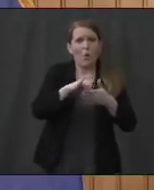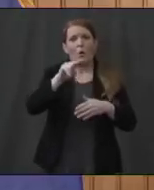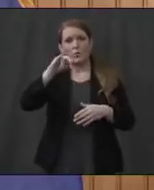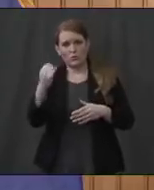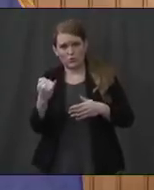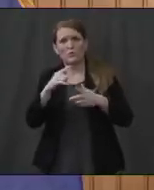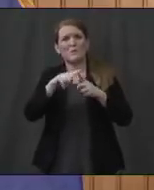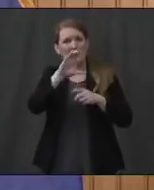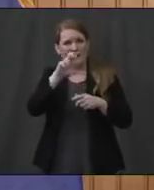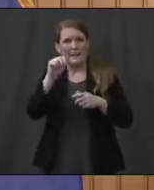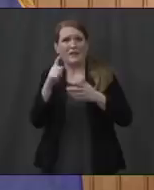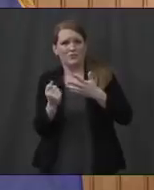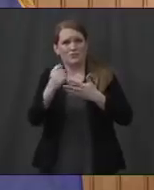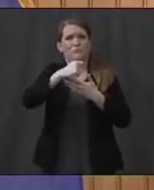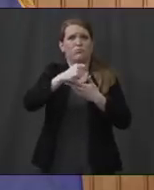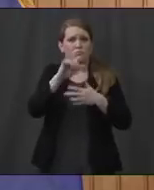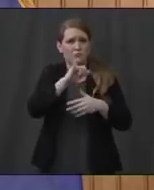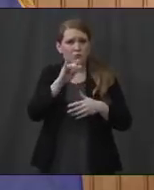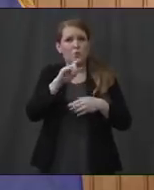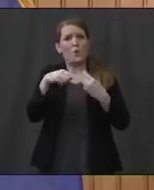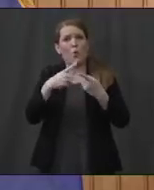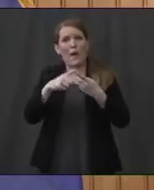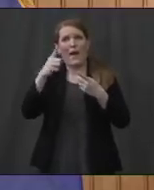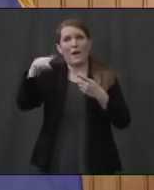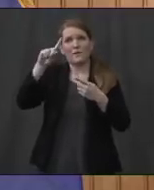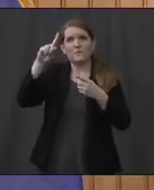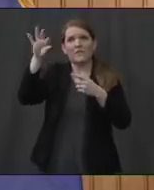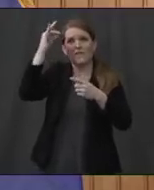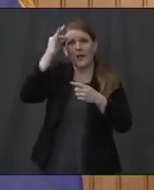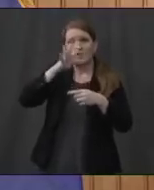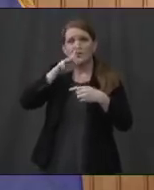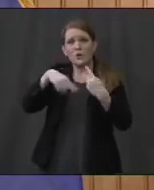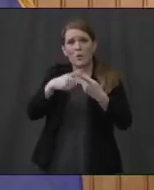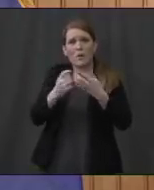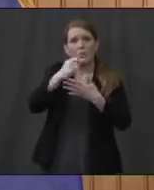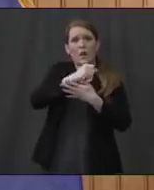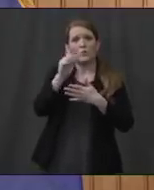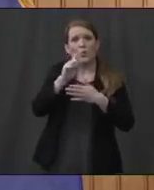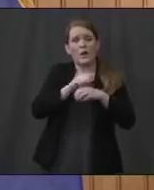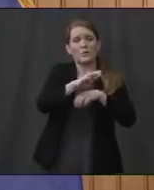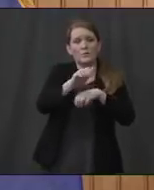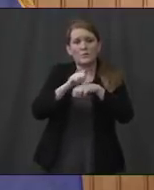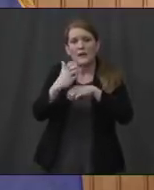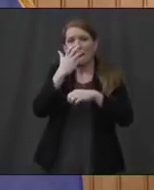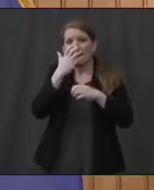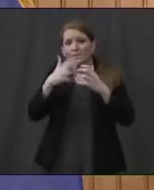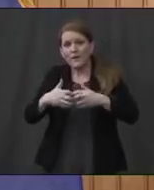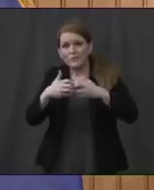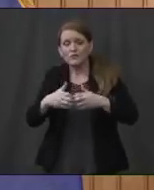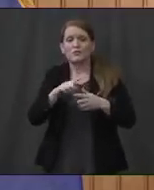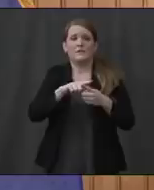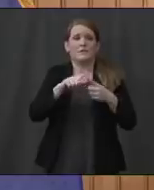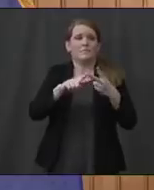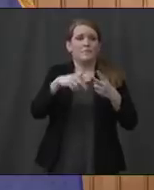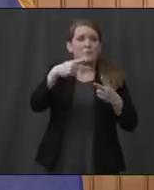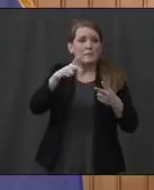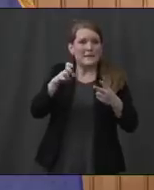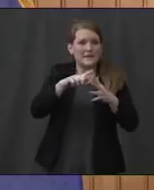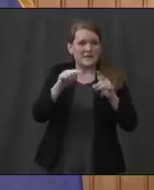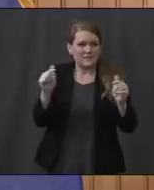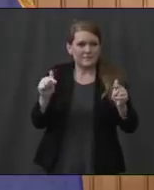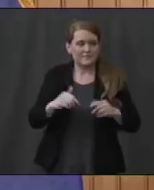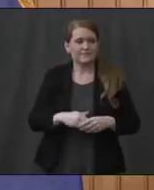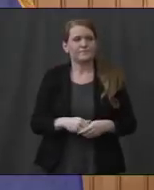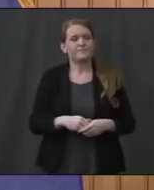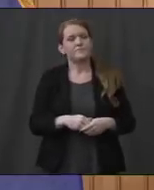prioritizing PPE, when it comes to prioritizing the vents. I guess a little bit of good